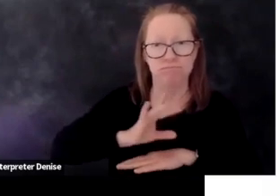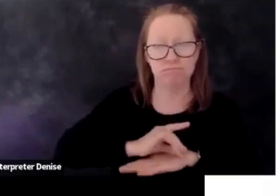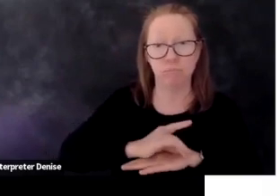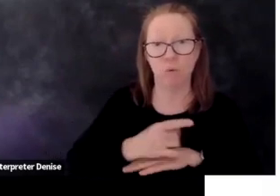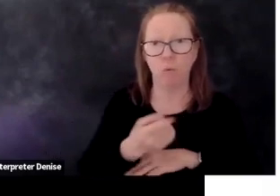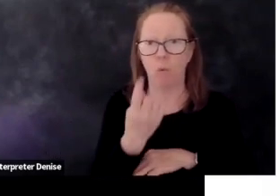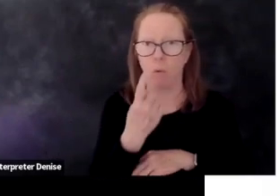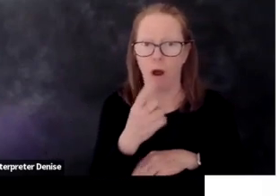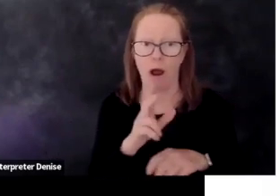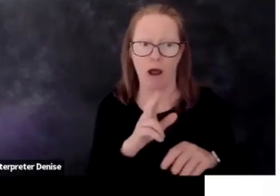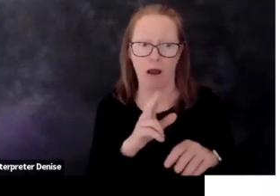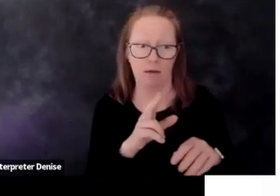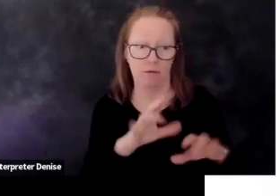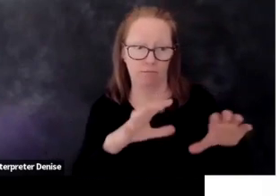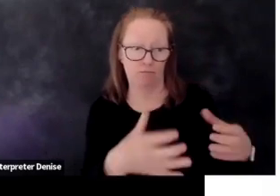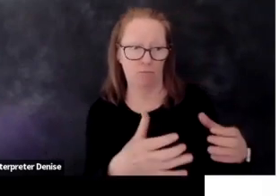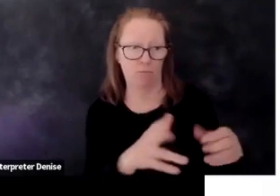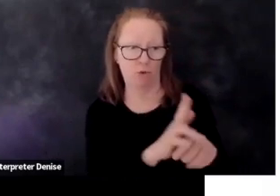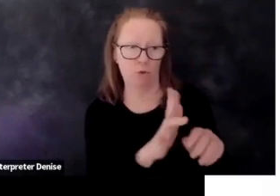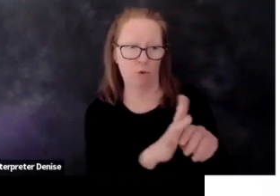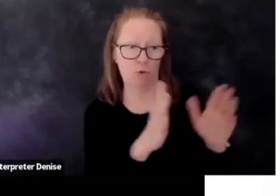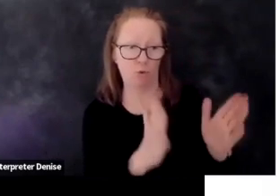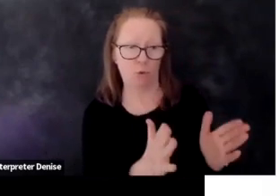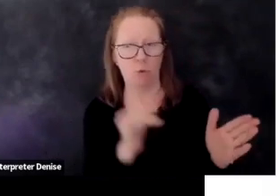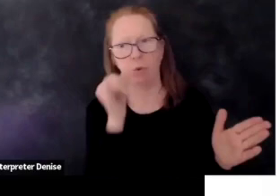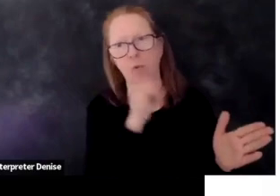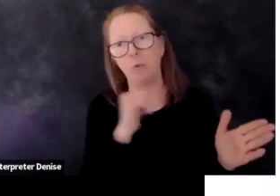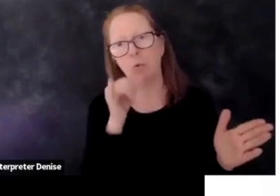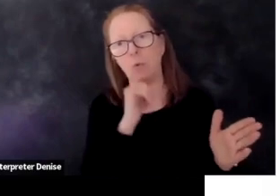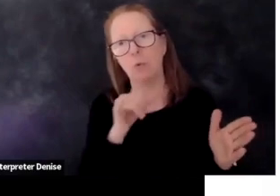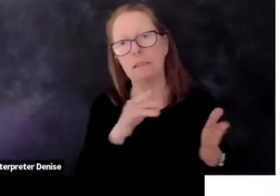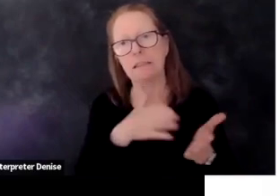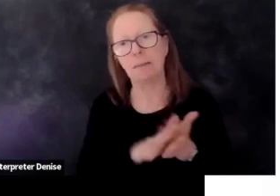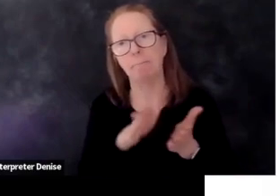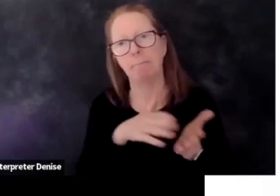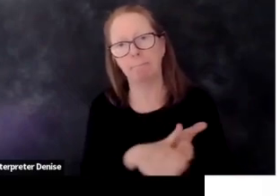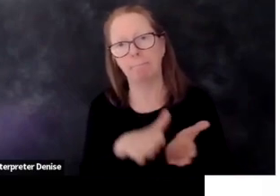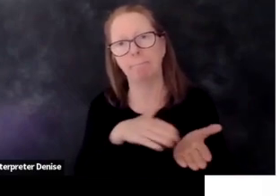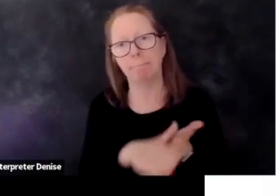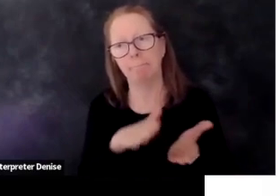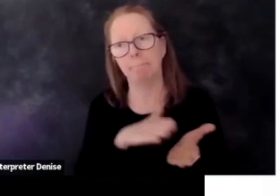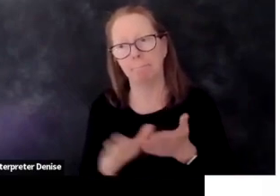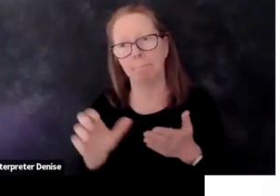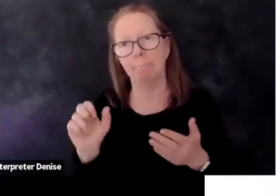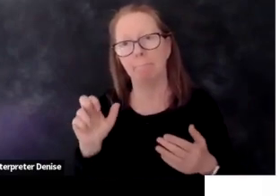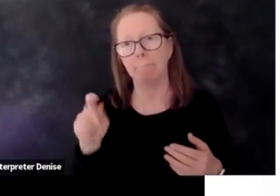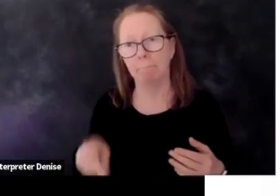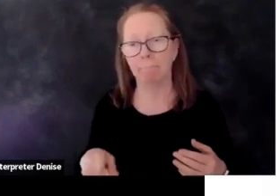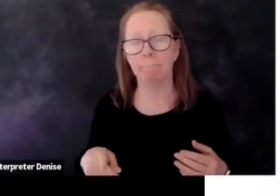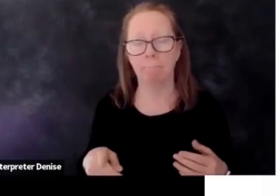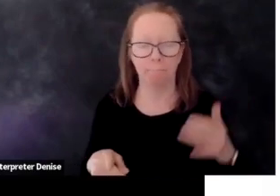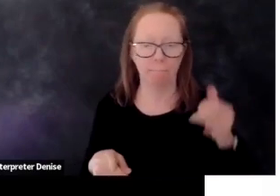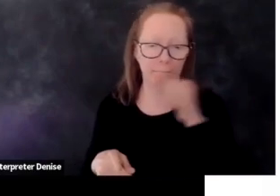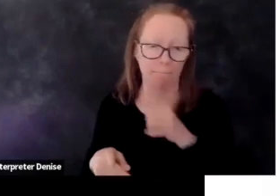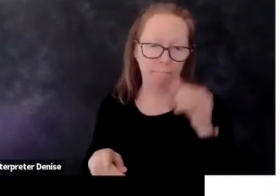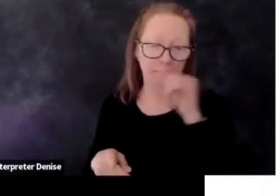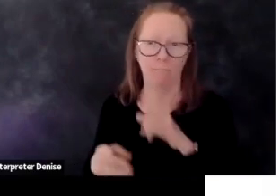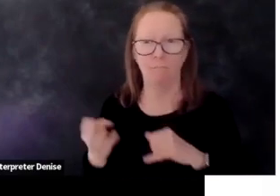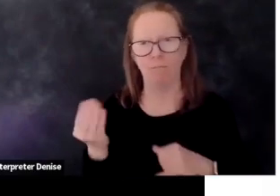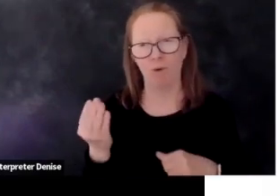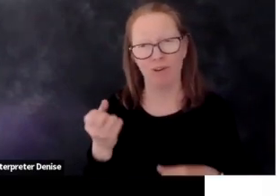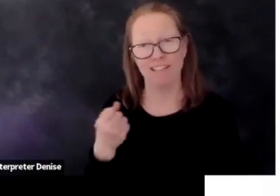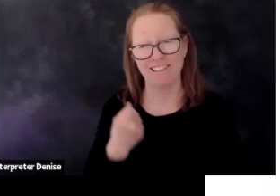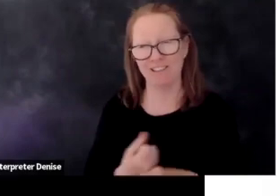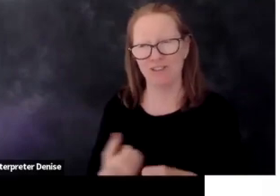the users, floor is a little slippery. And I think that comes from being 14 years old, and I was the engineer